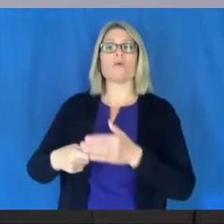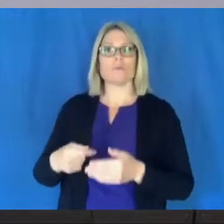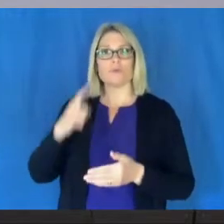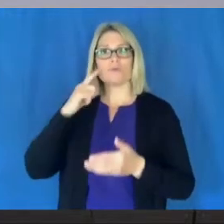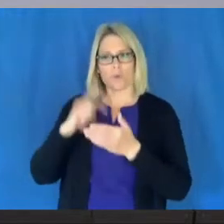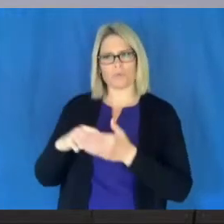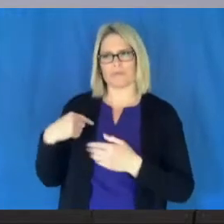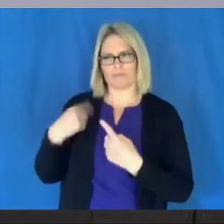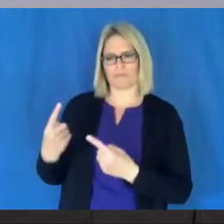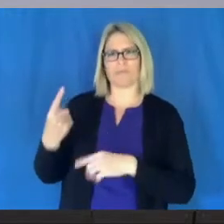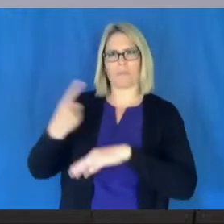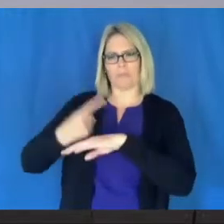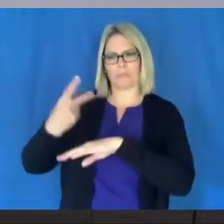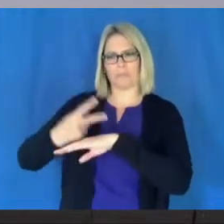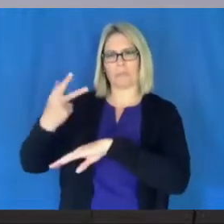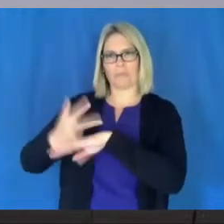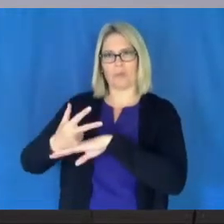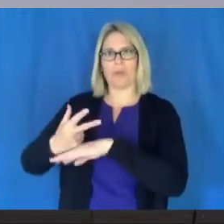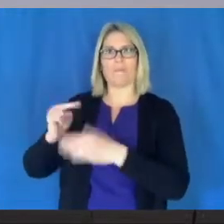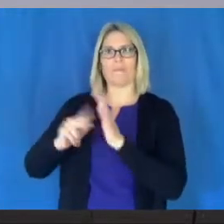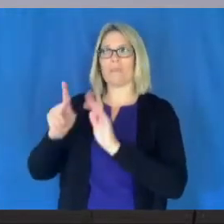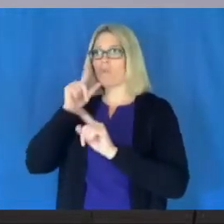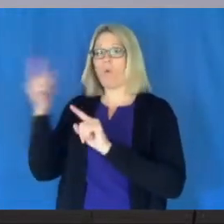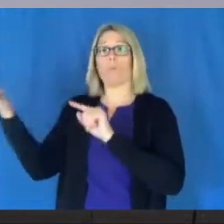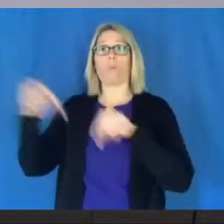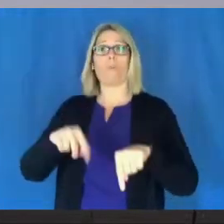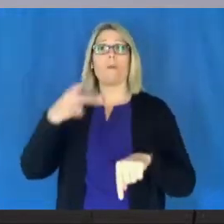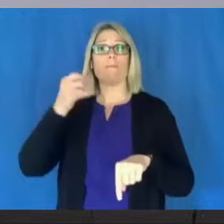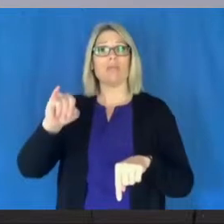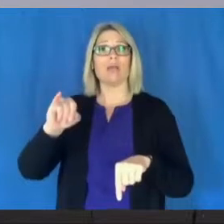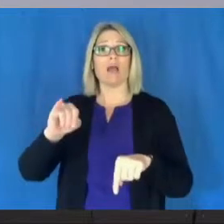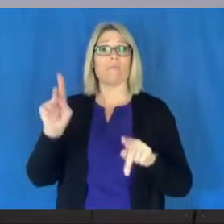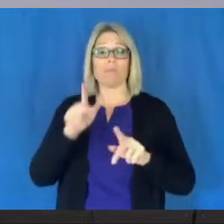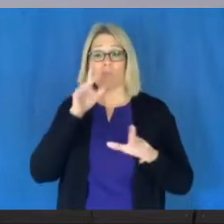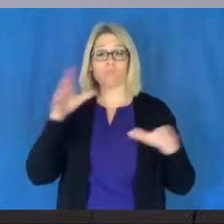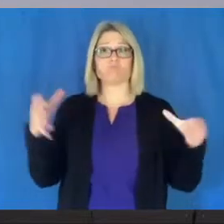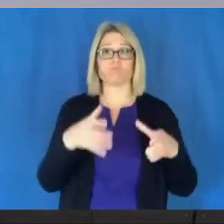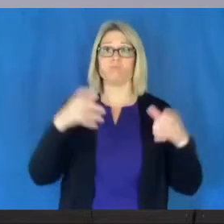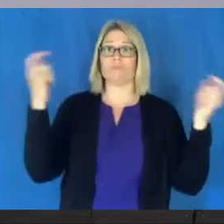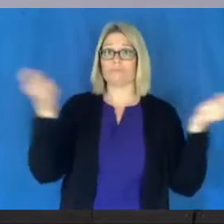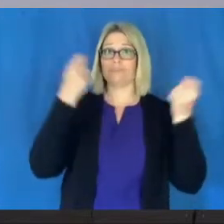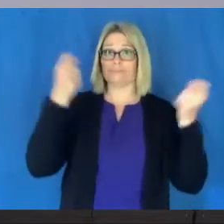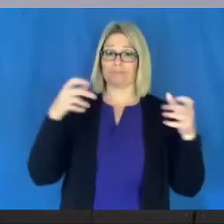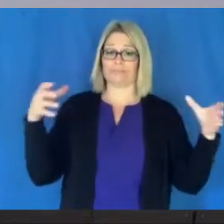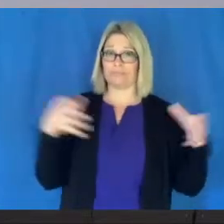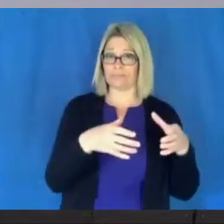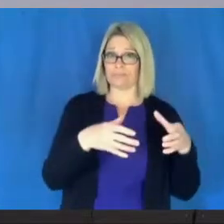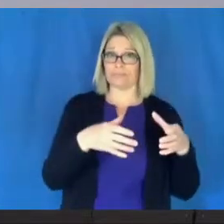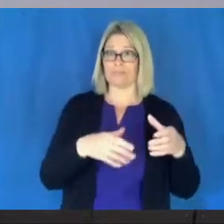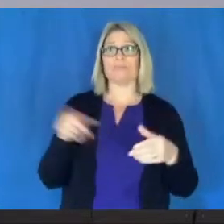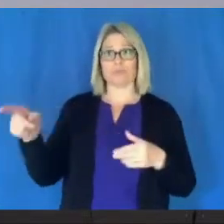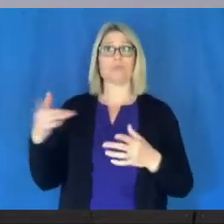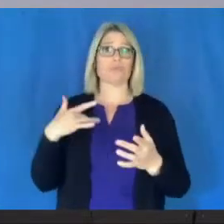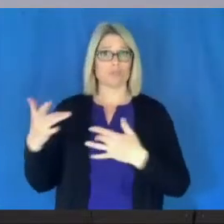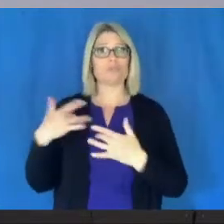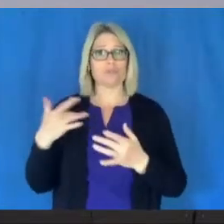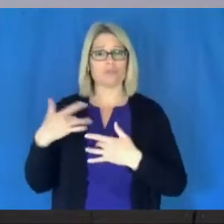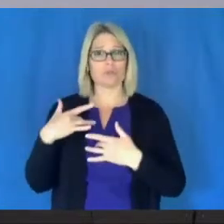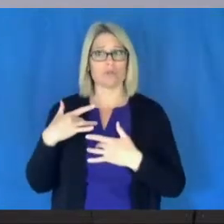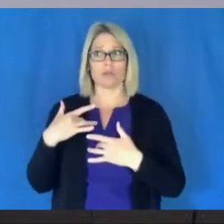several days for illegal entry into PEI, large gatherings, and you mentioned, your concerns about how